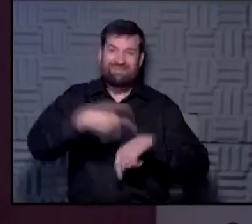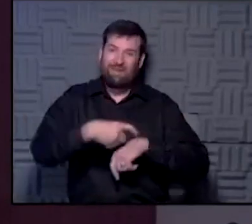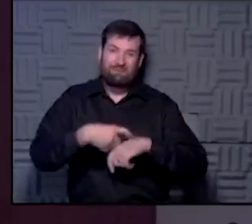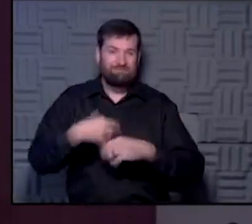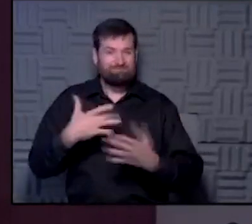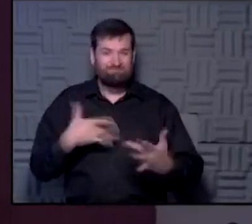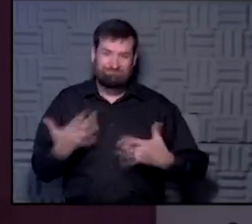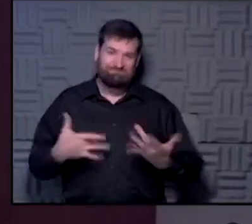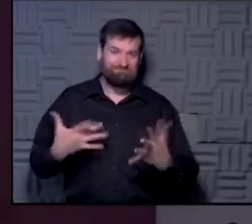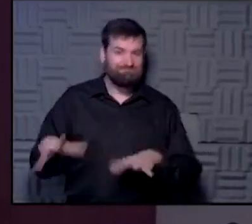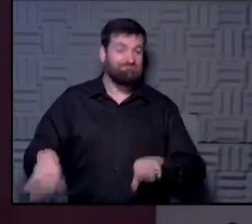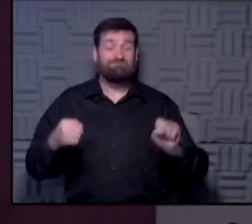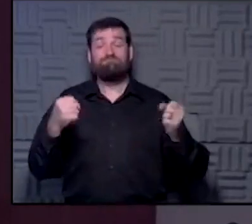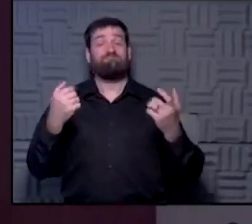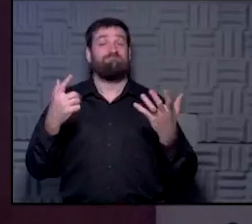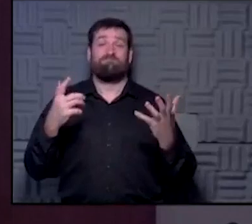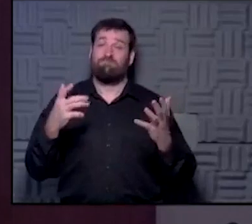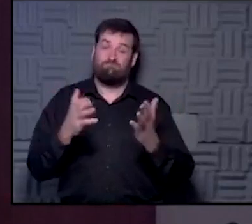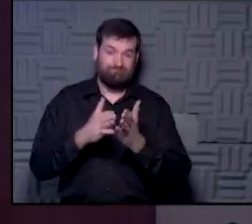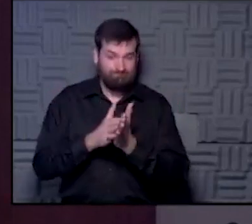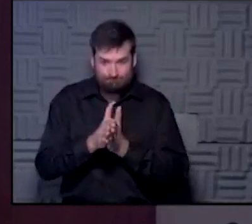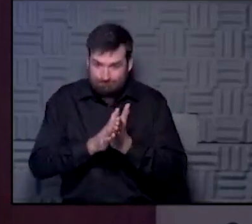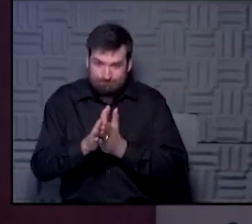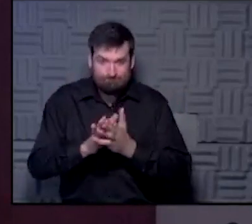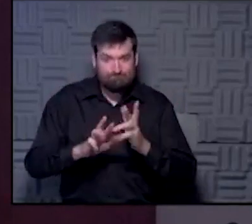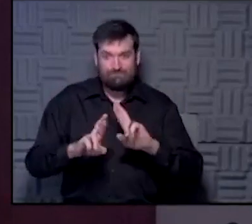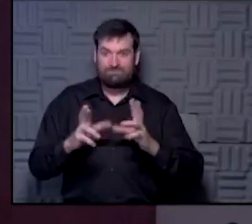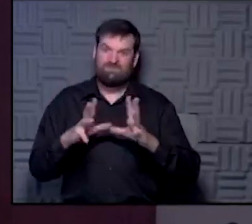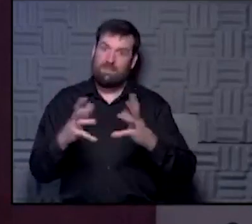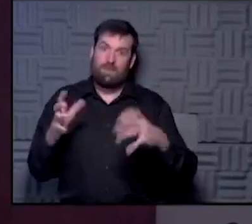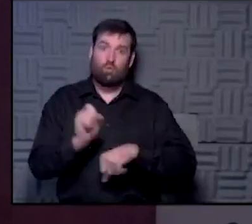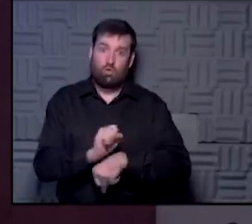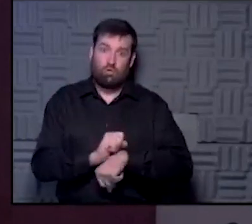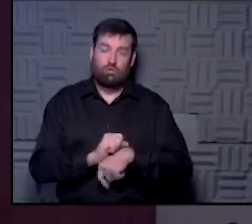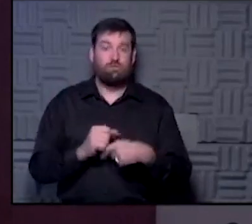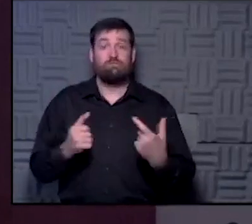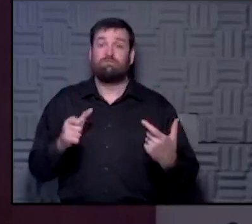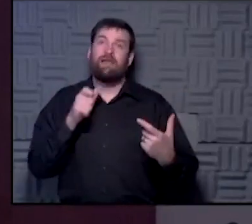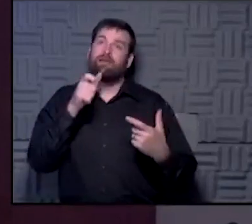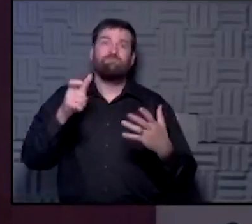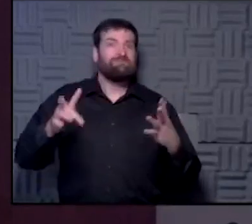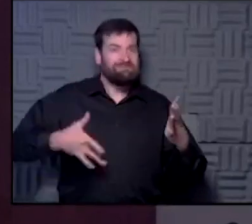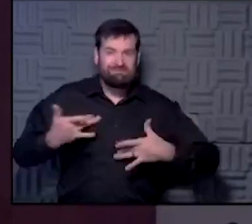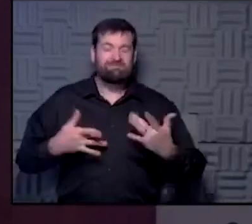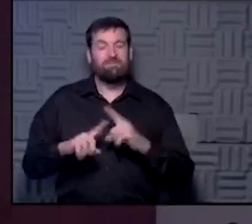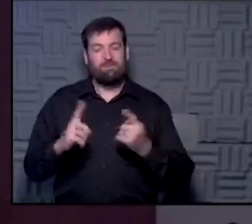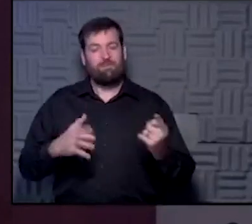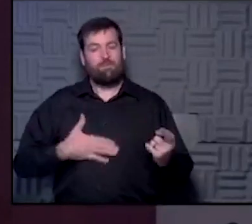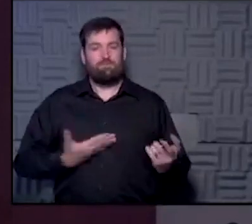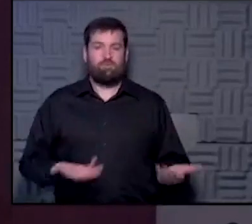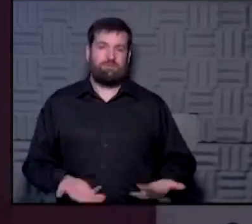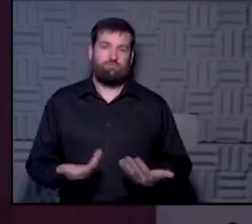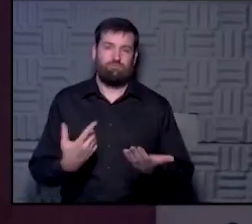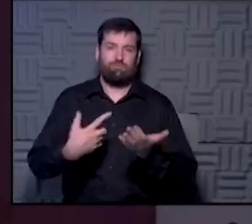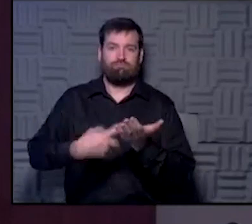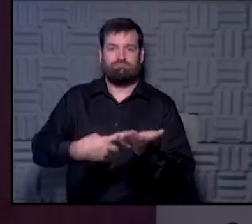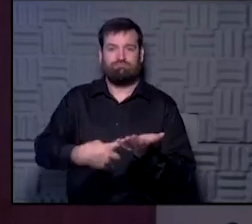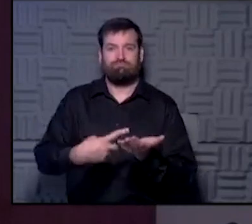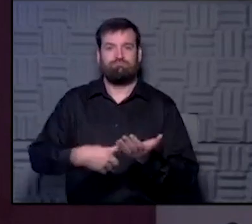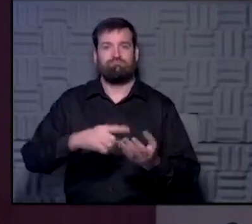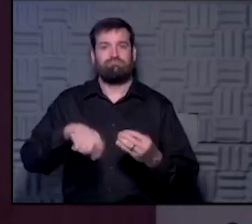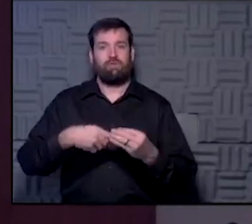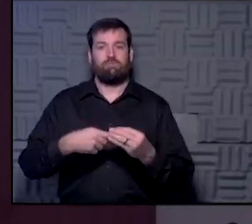We've certainly had our work cut out for us, but today I'm excited, not super excited, but I'm happy to be here talking about